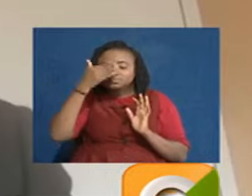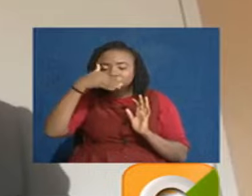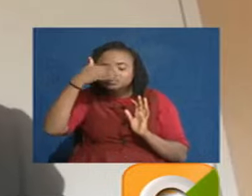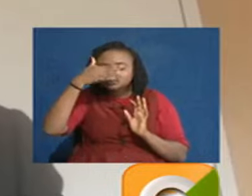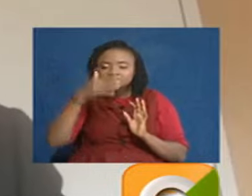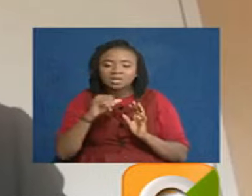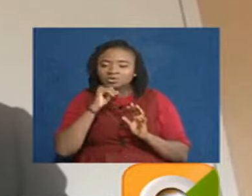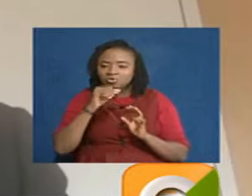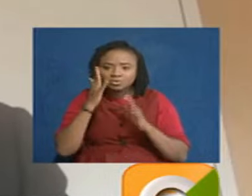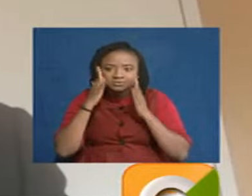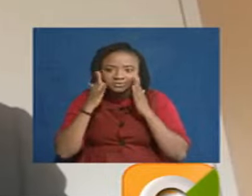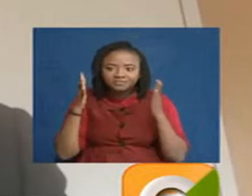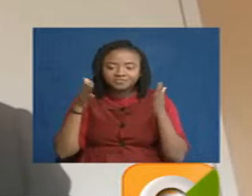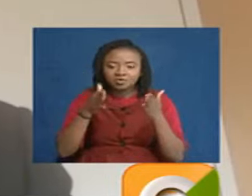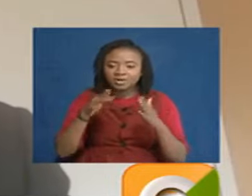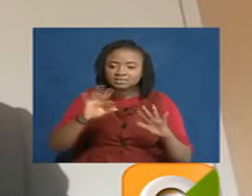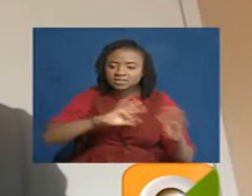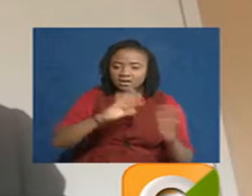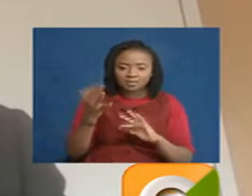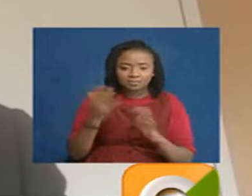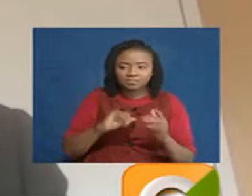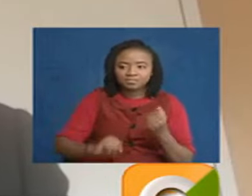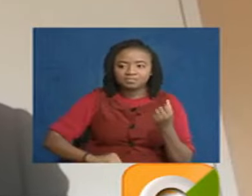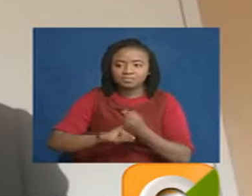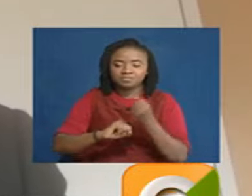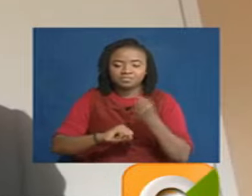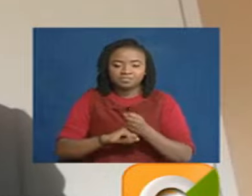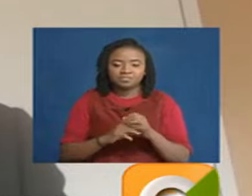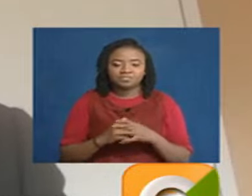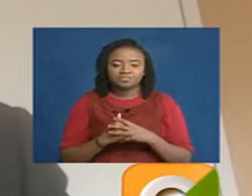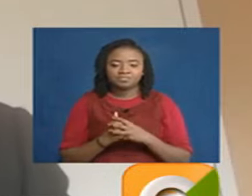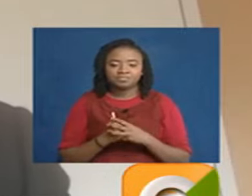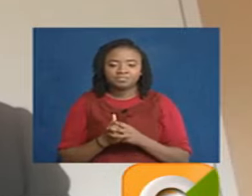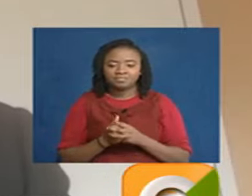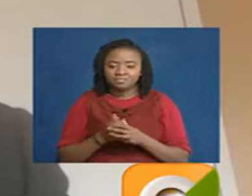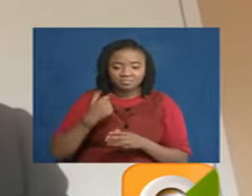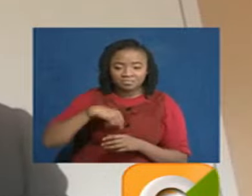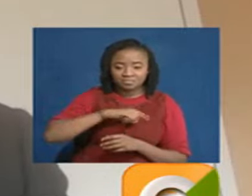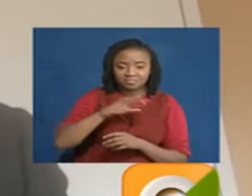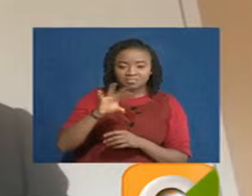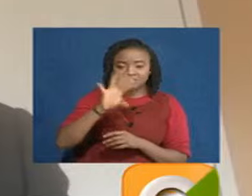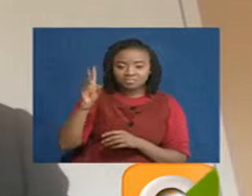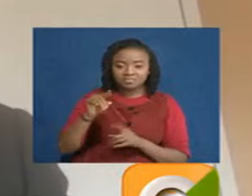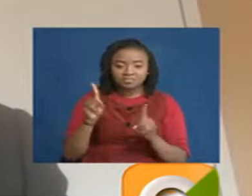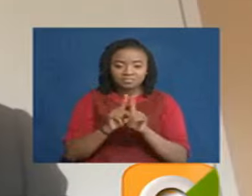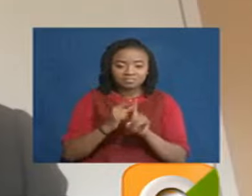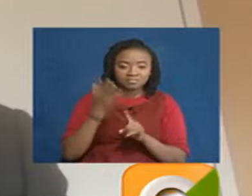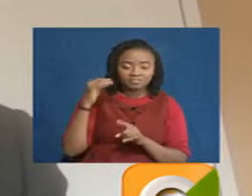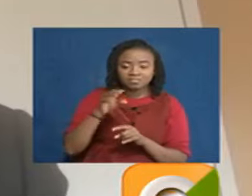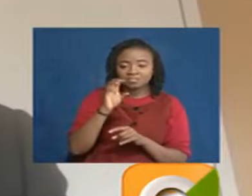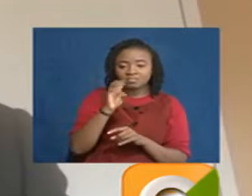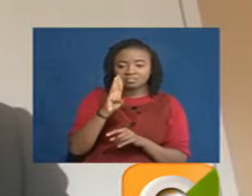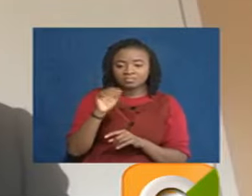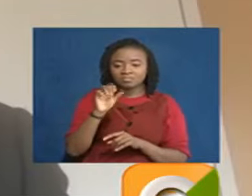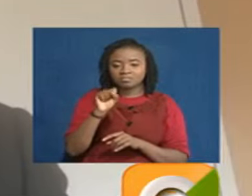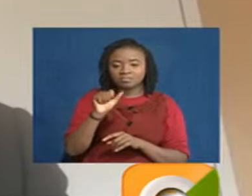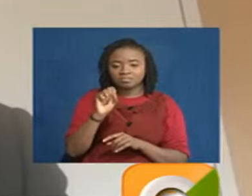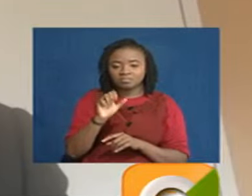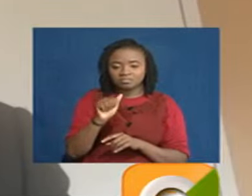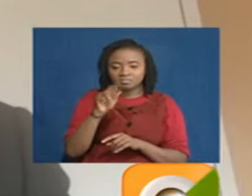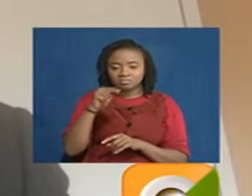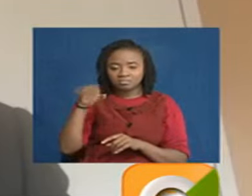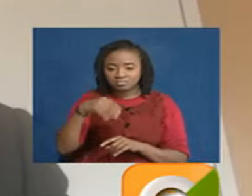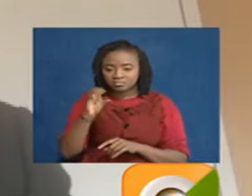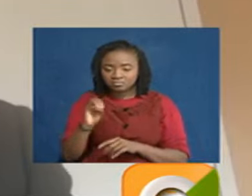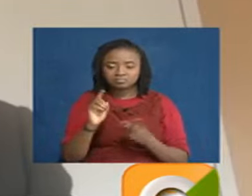the Africa of Meles Zenawi, of Thabo Mbeki, of Obasanjo. We need that Africa back. And